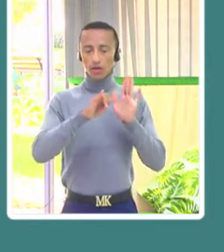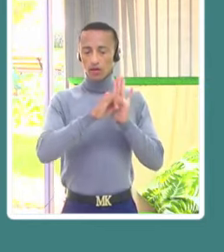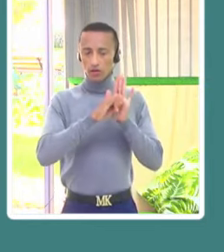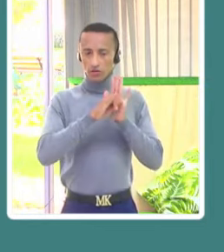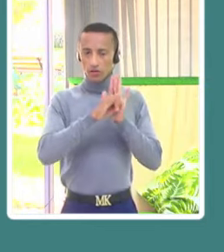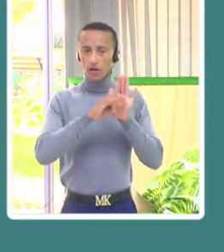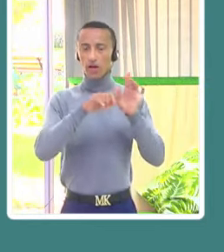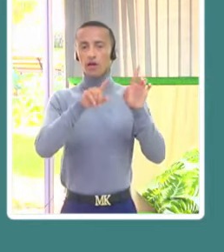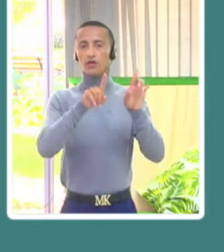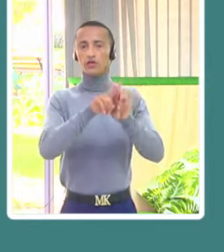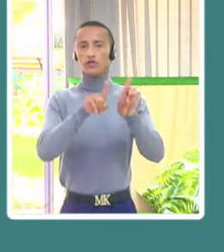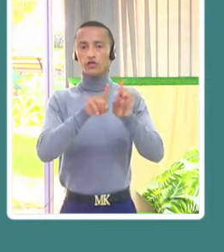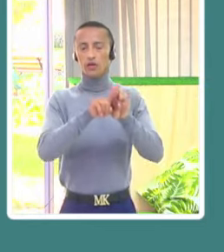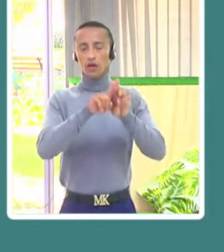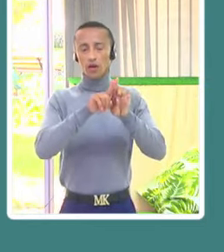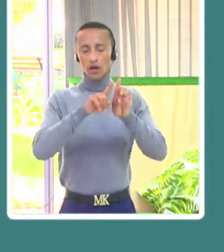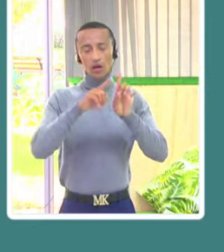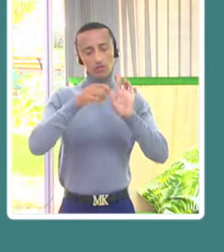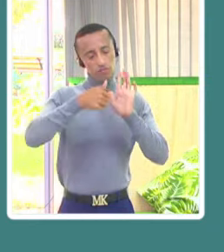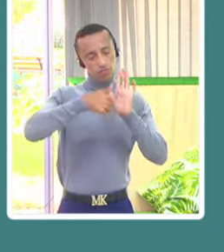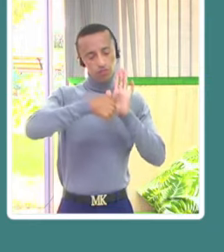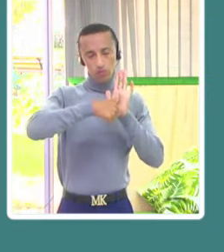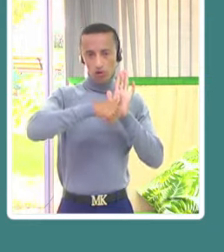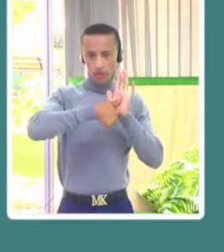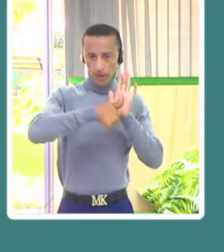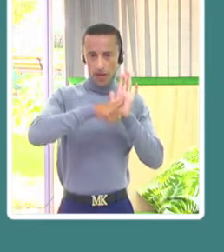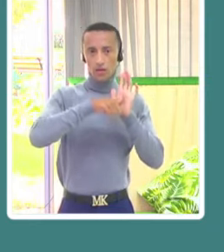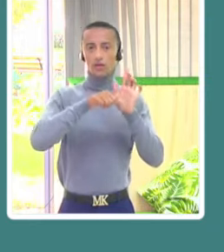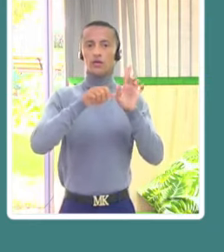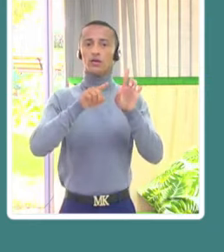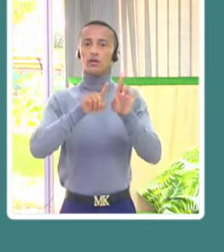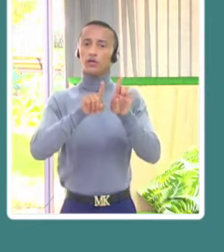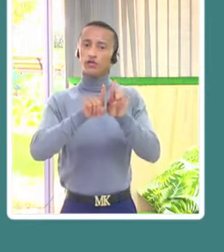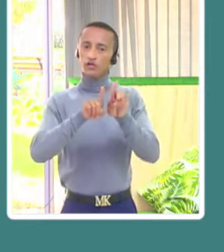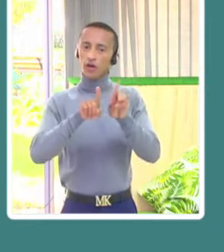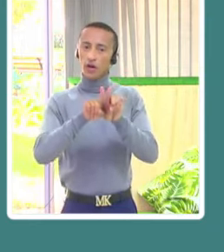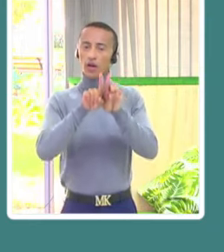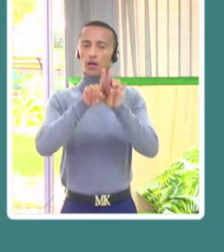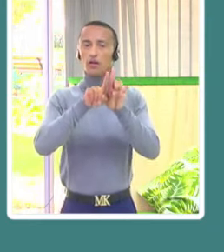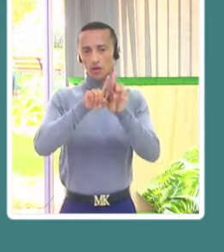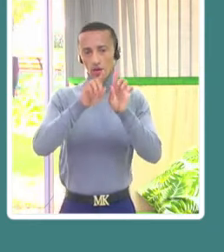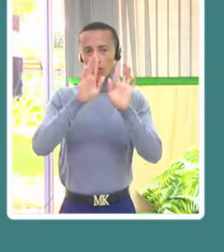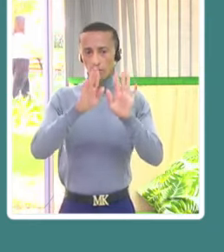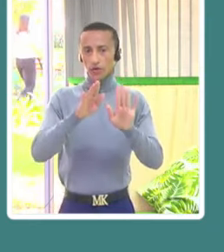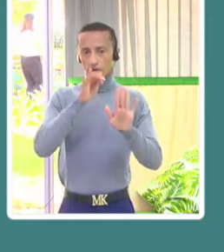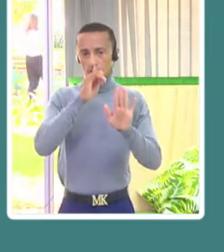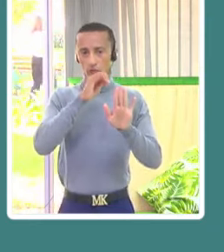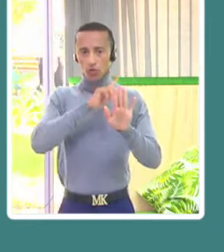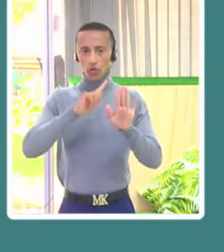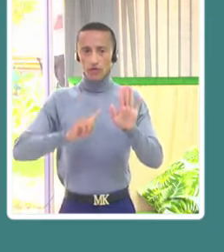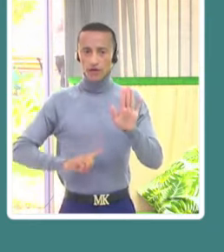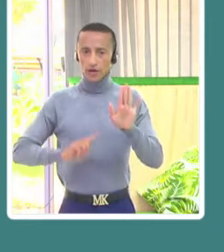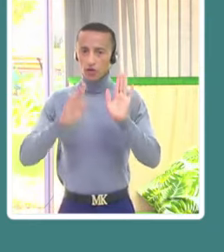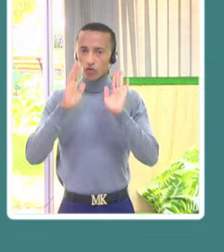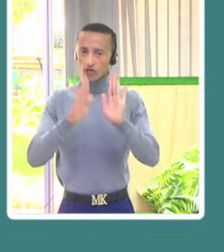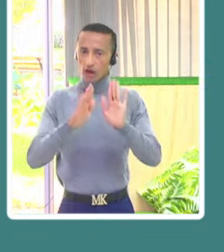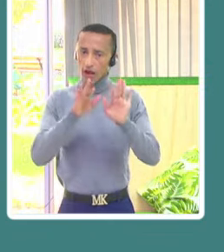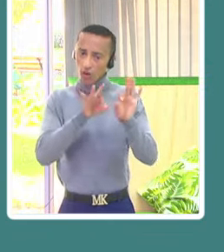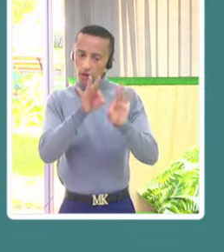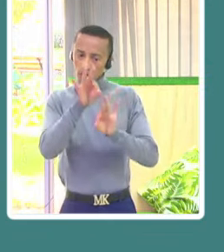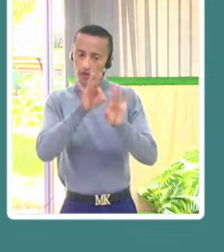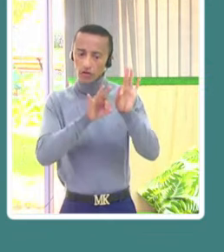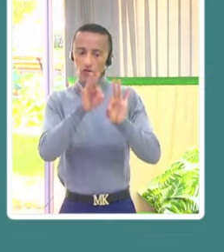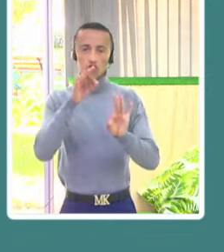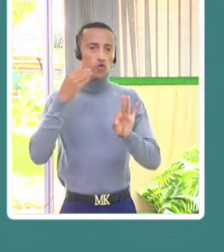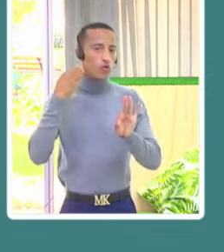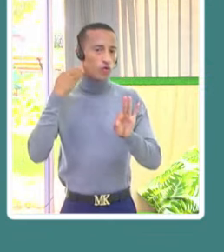government directed the banks to open bank accounts. So about 500 million bank accounts were opened in 3 years. 500